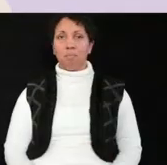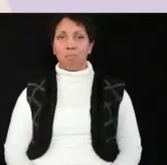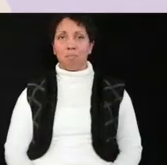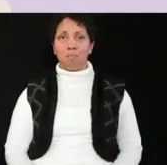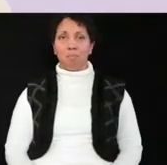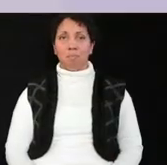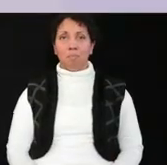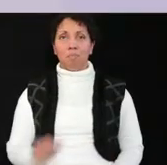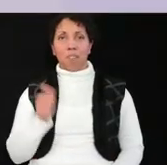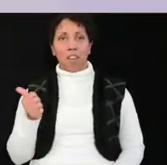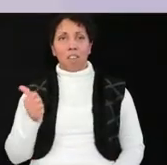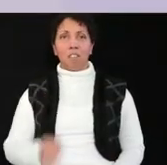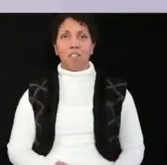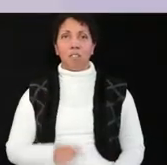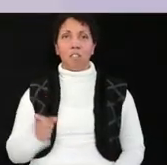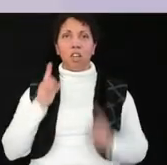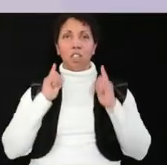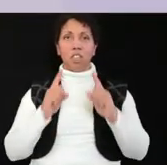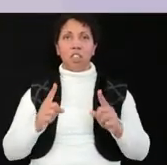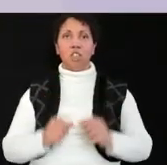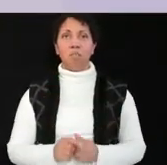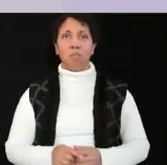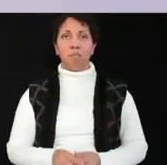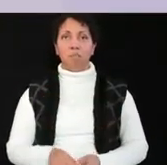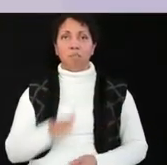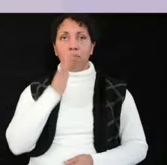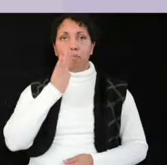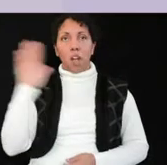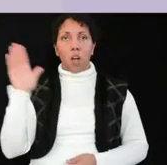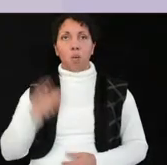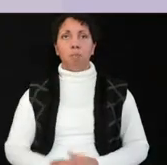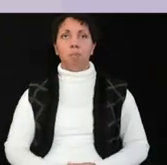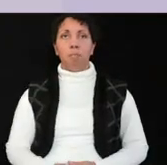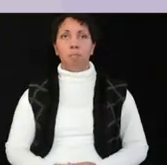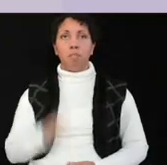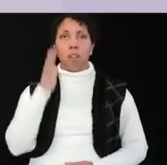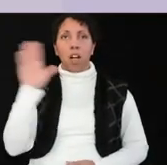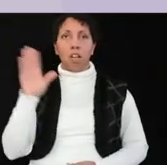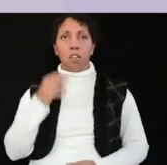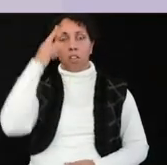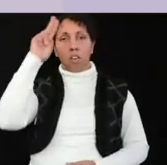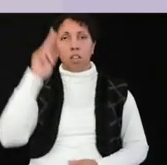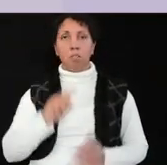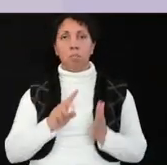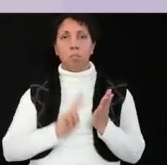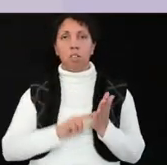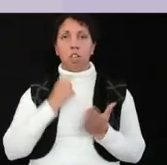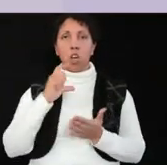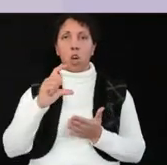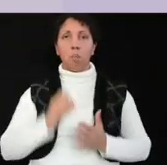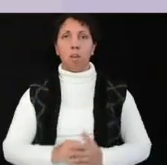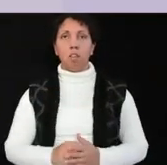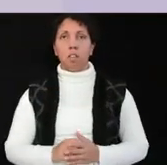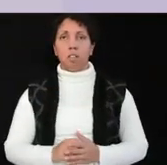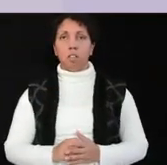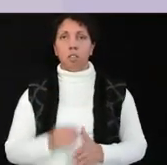OK, moving on. Here's a teacher. Hello, please tell us what you do. Hello, my name's Mr. Cobb.